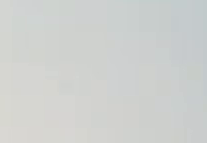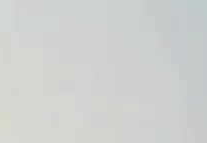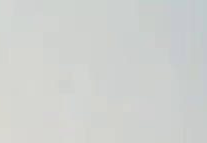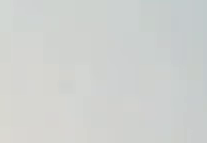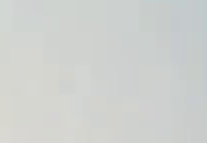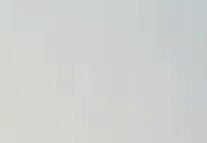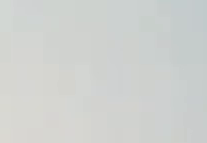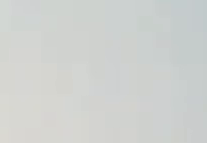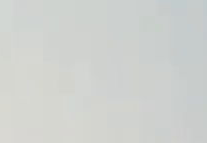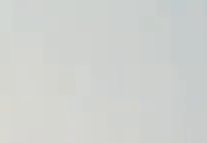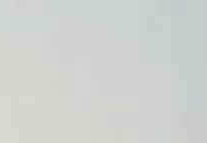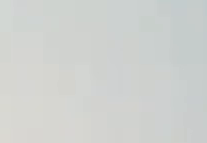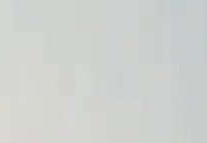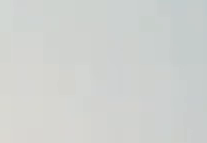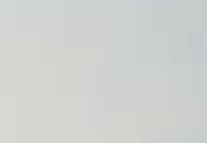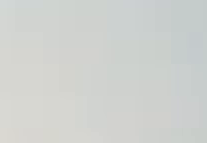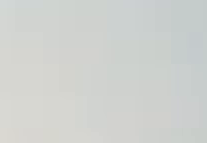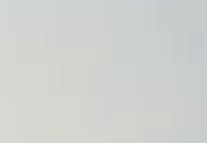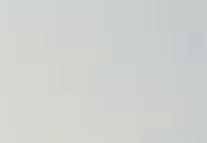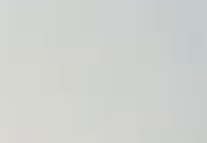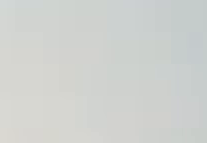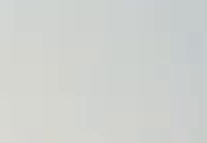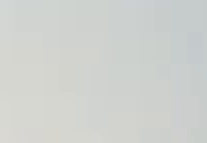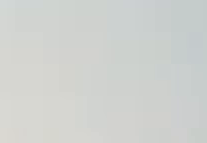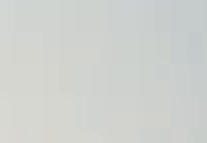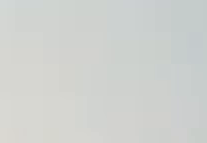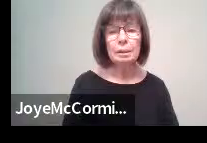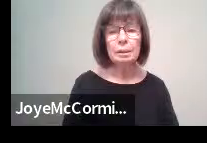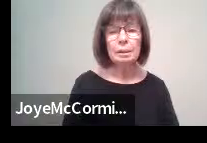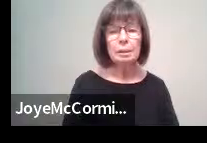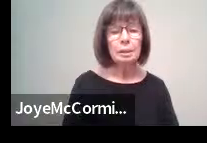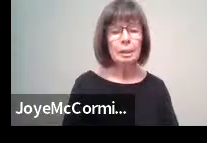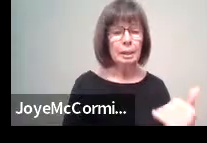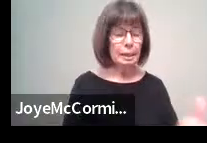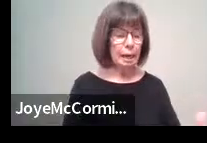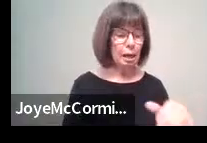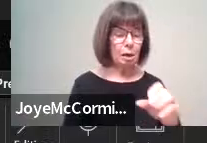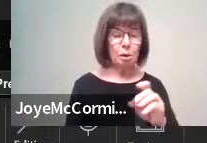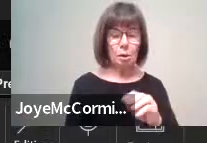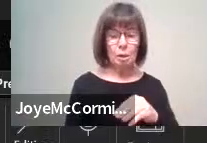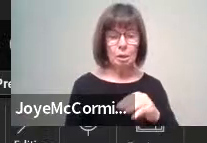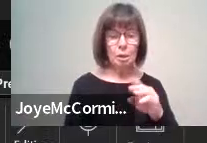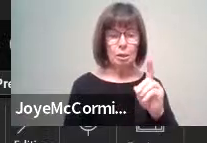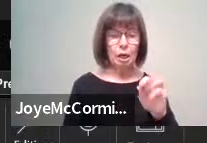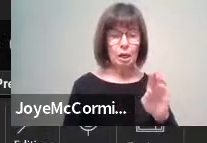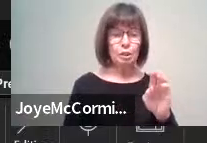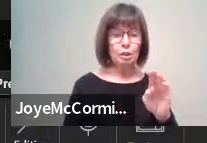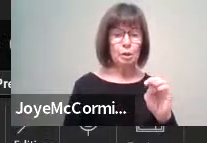update on all things COVID.